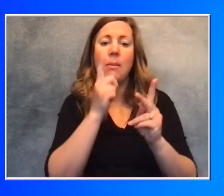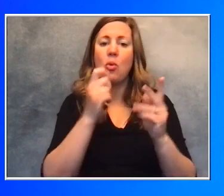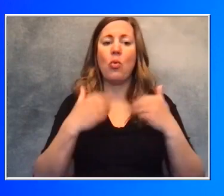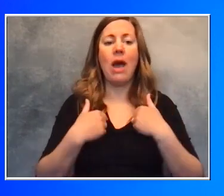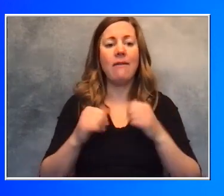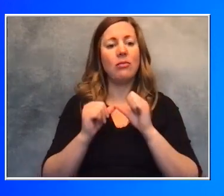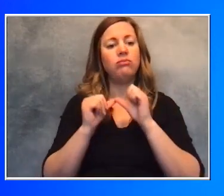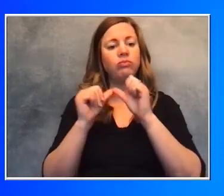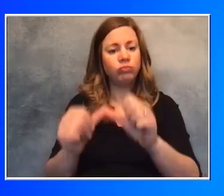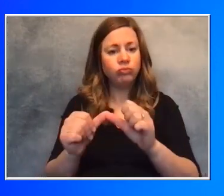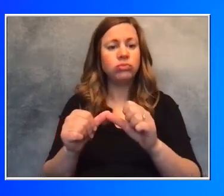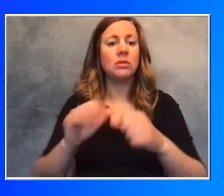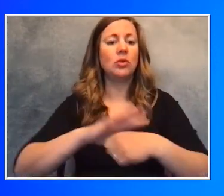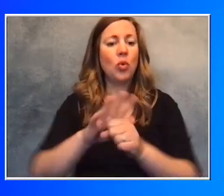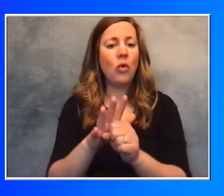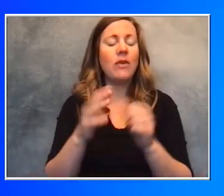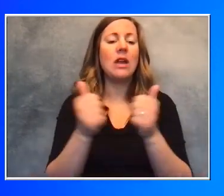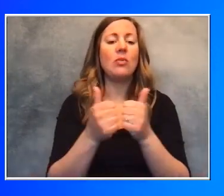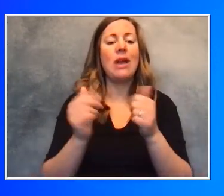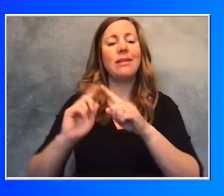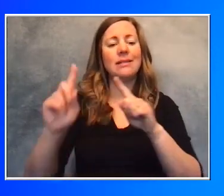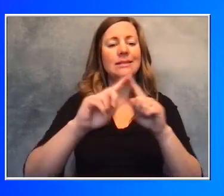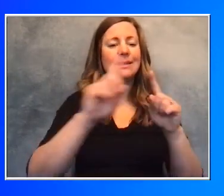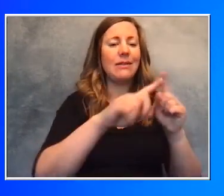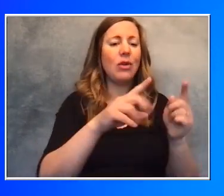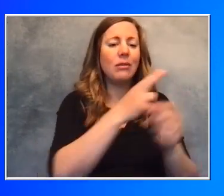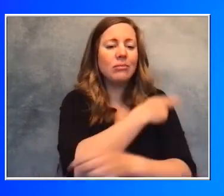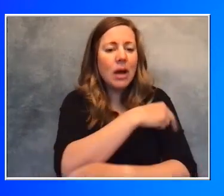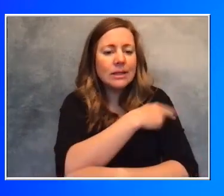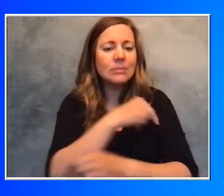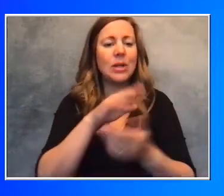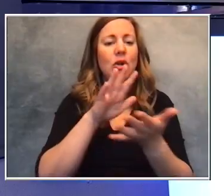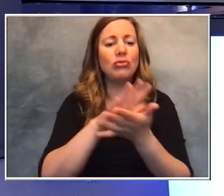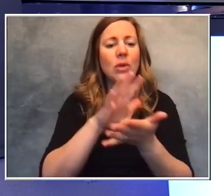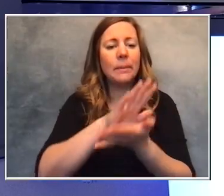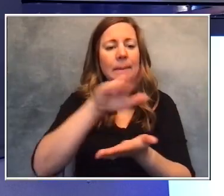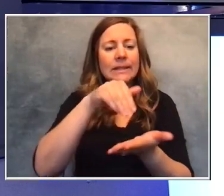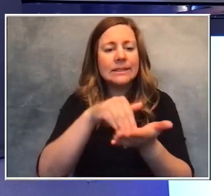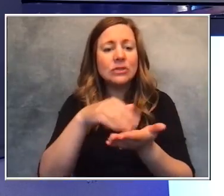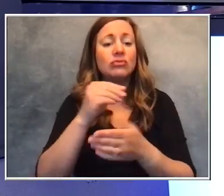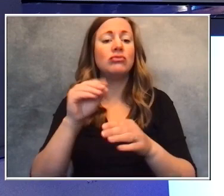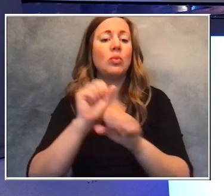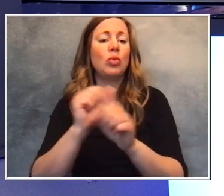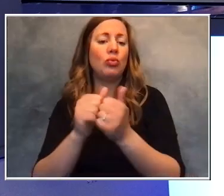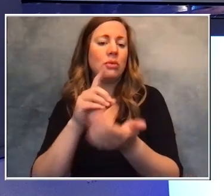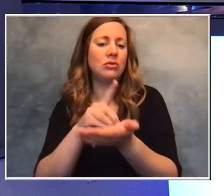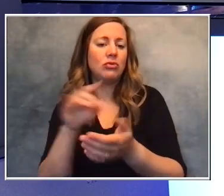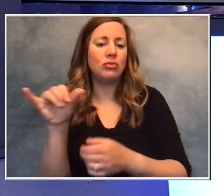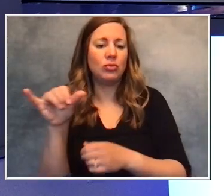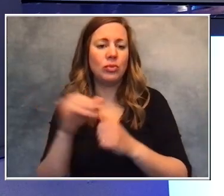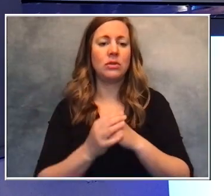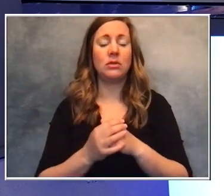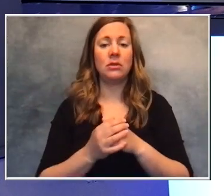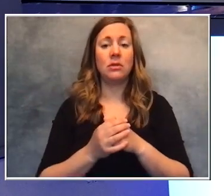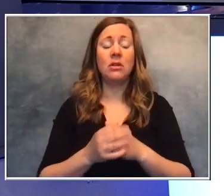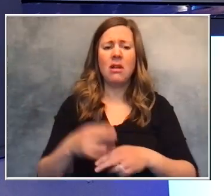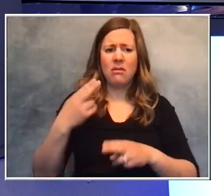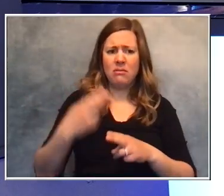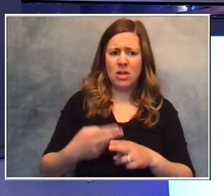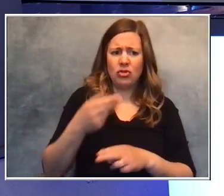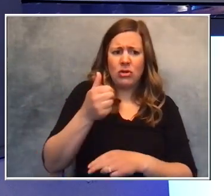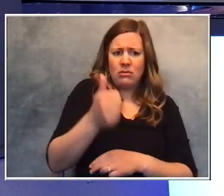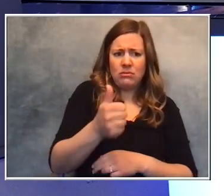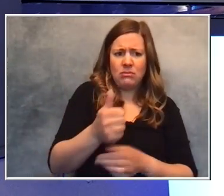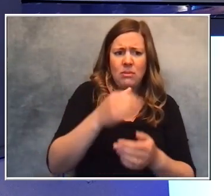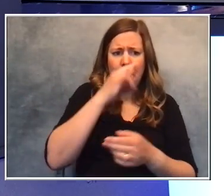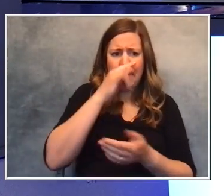with academic medical centers and working with primary care physicians as well. You know, we mentioned at the top of our program, you're a pediatrician. Is the